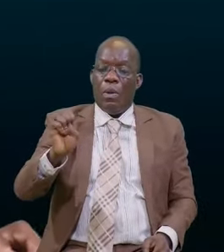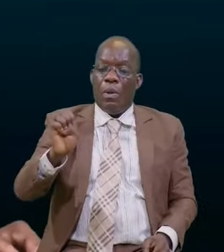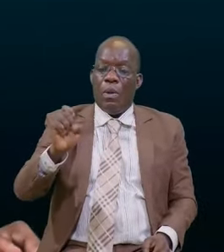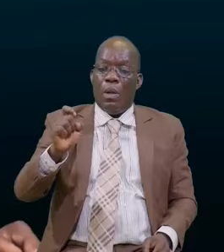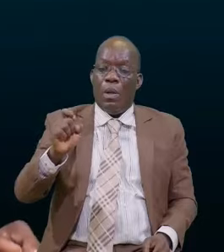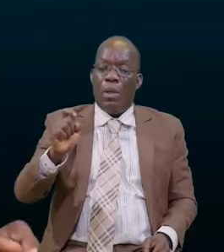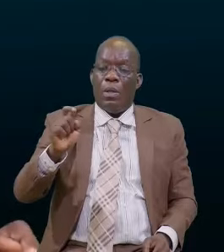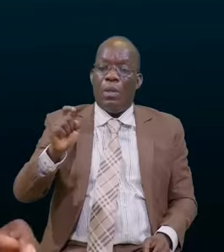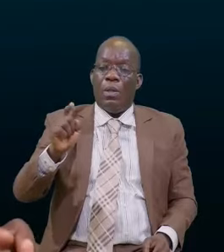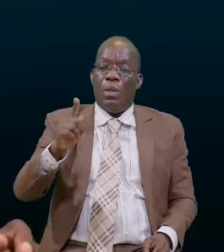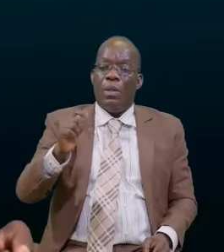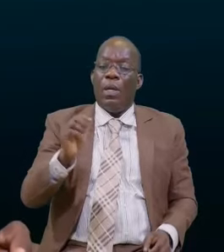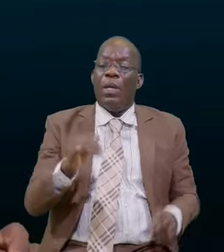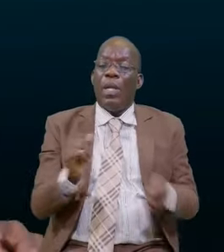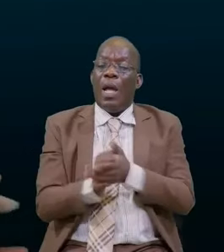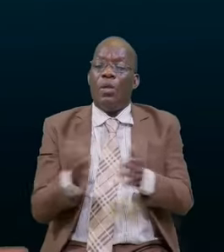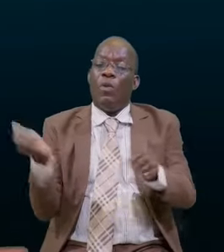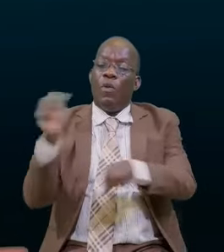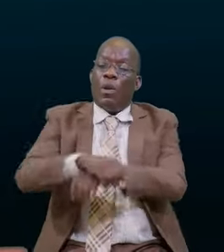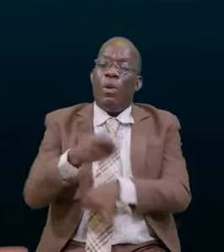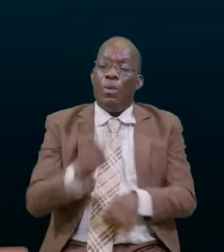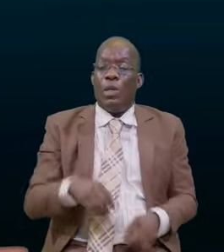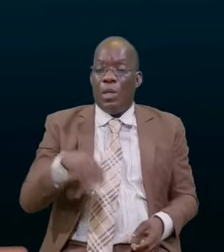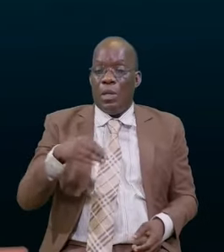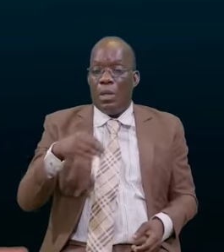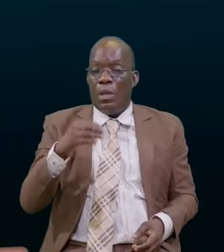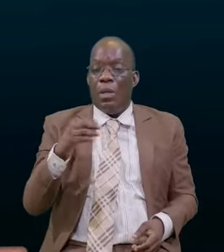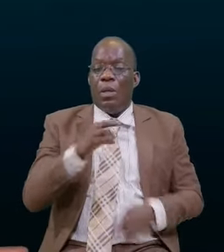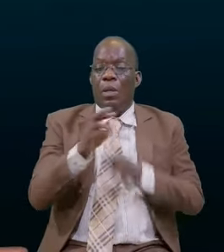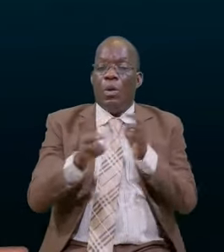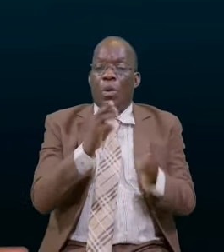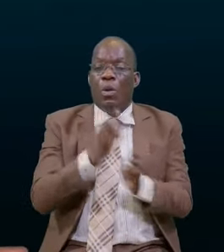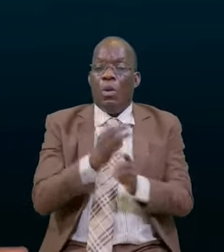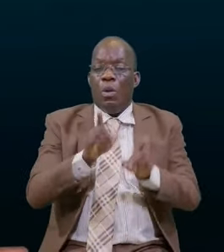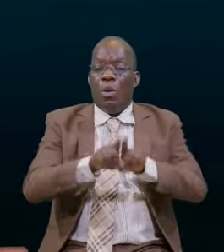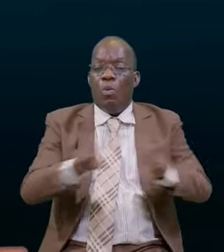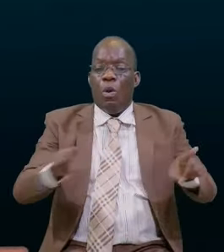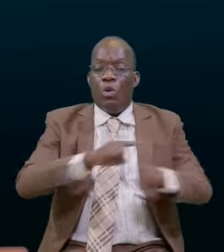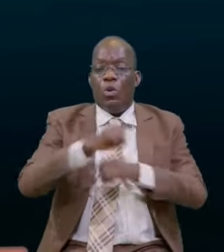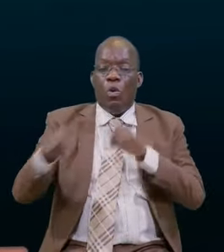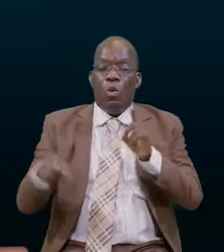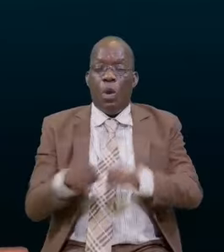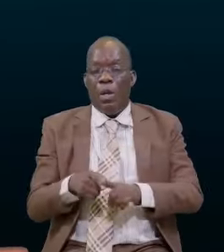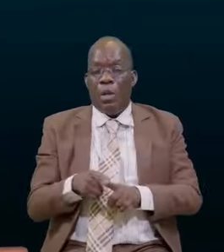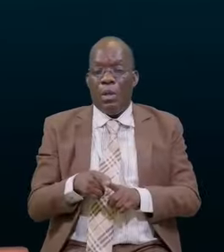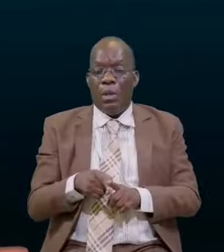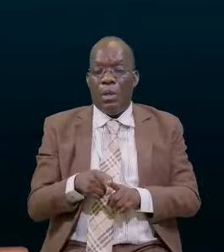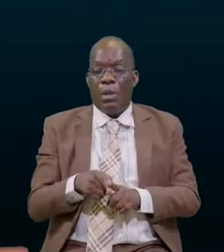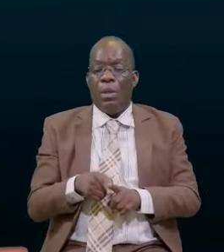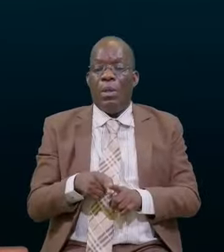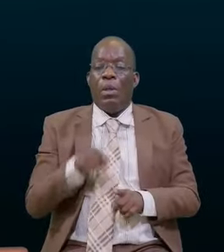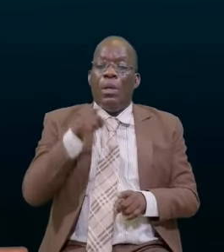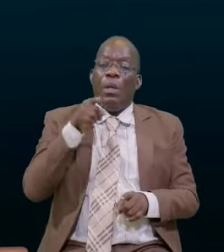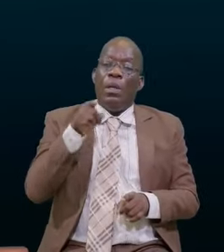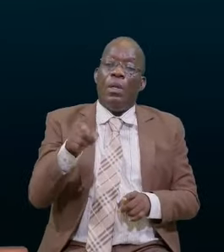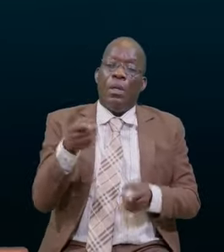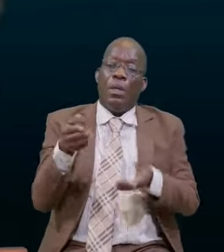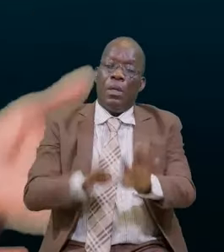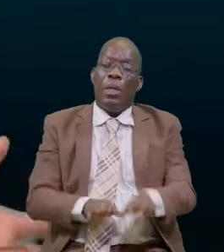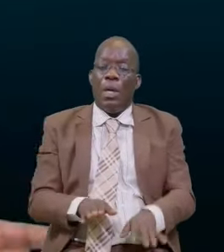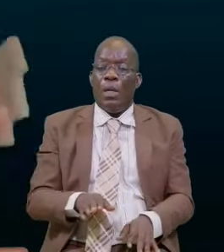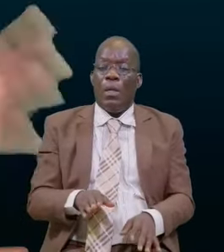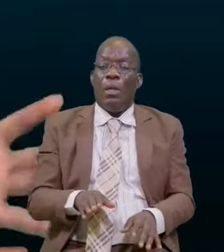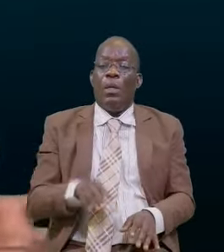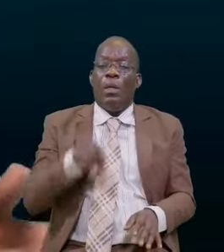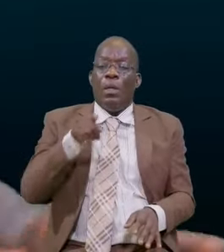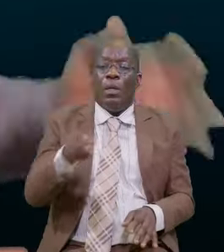known world but when he died it was not that he was killed in the battle by the sword of the enemy when